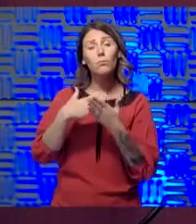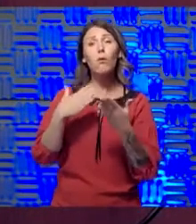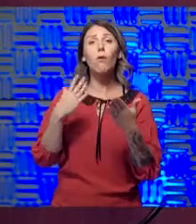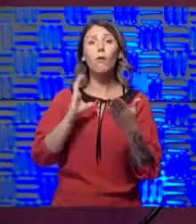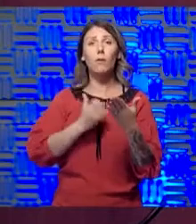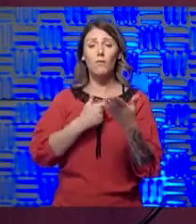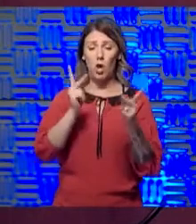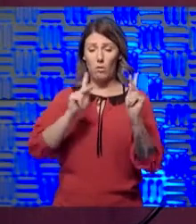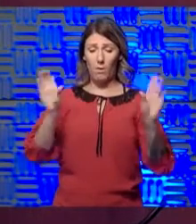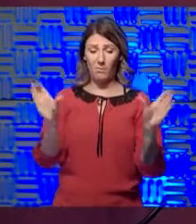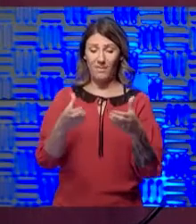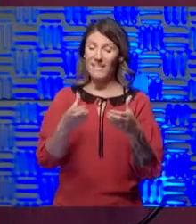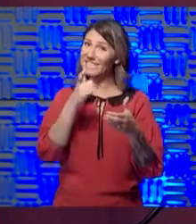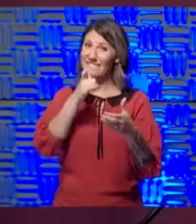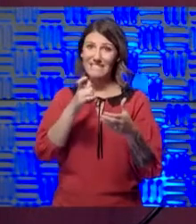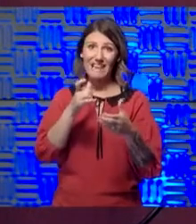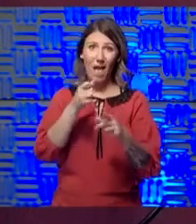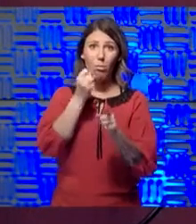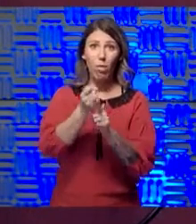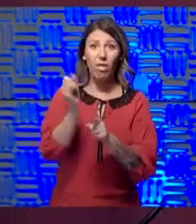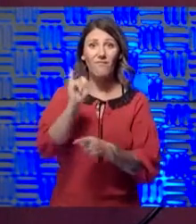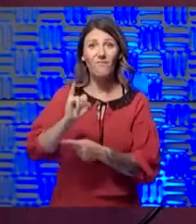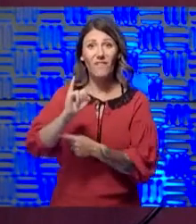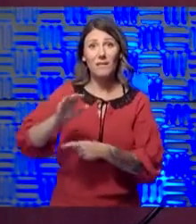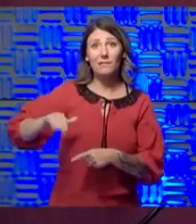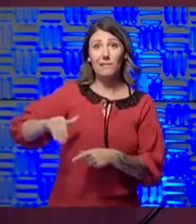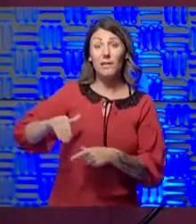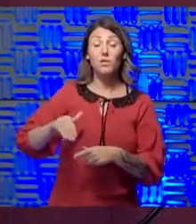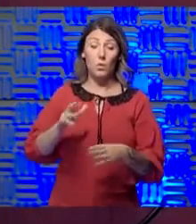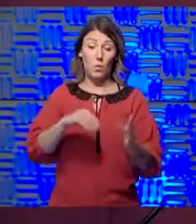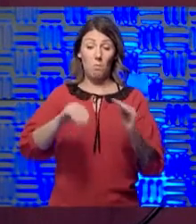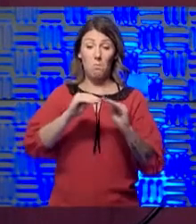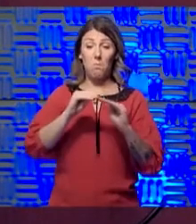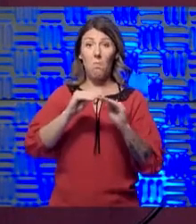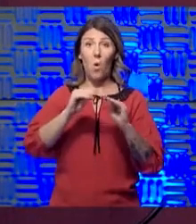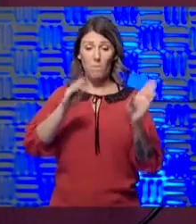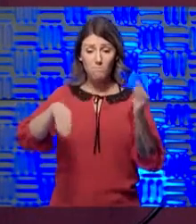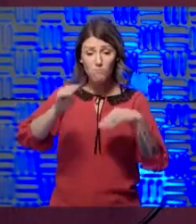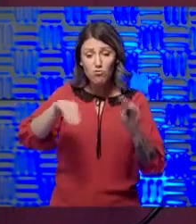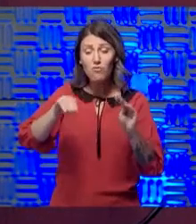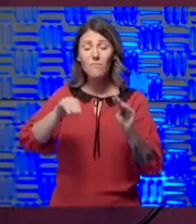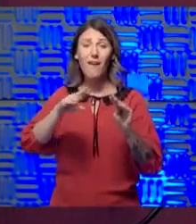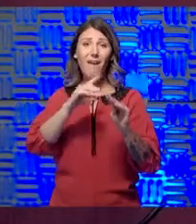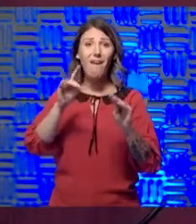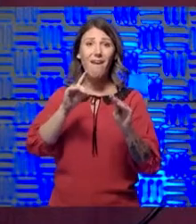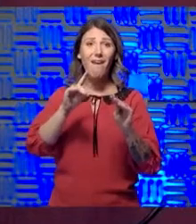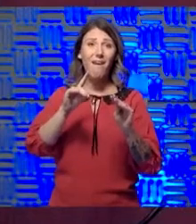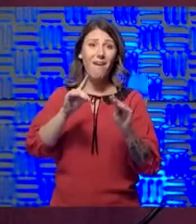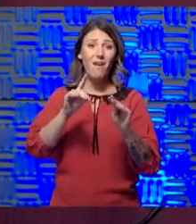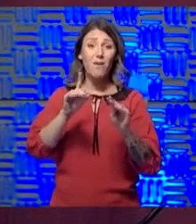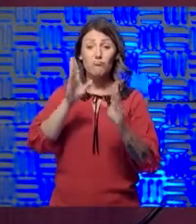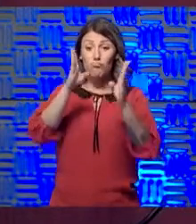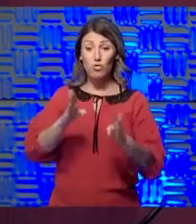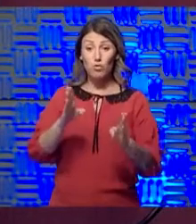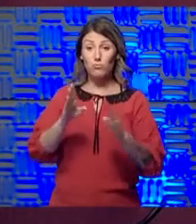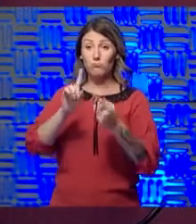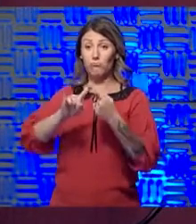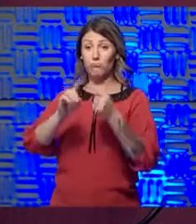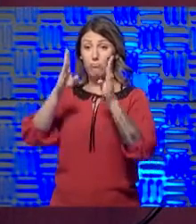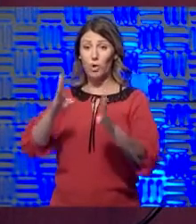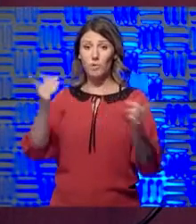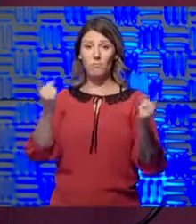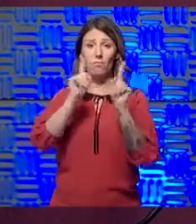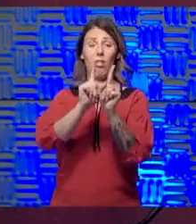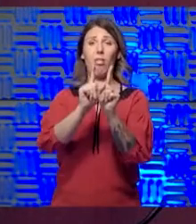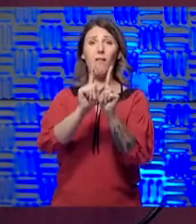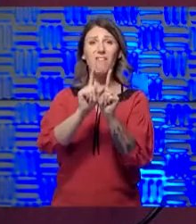population has yet to be infected. And so more movement, more contact from individual to individual definitely increases the likelihood